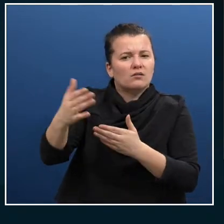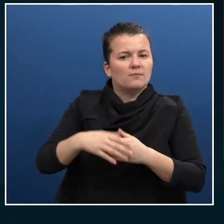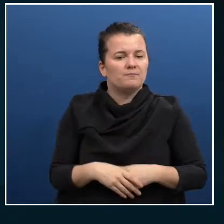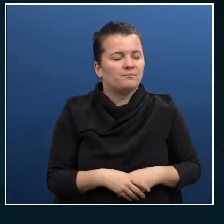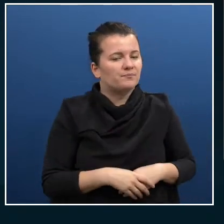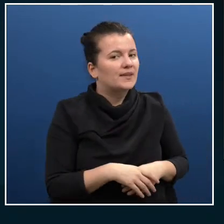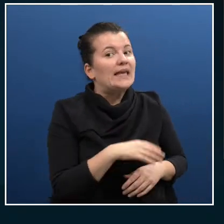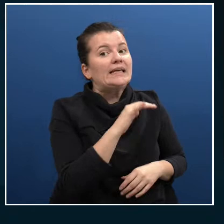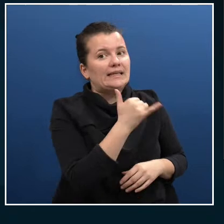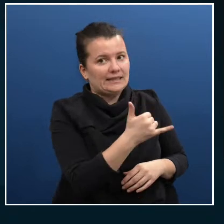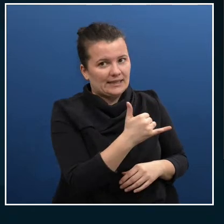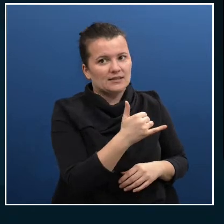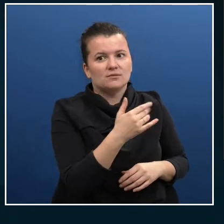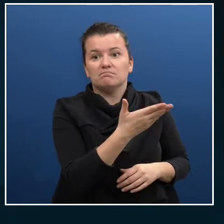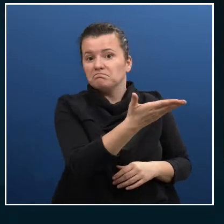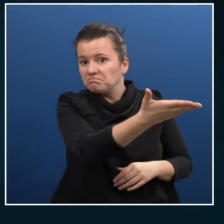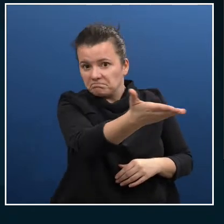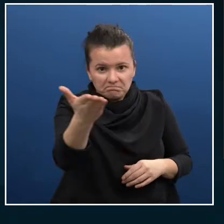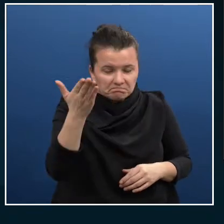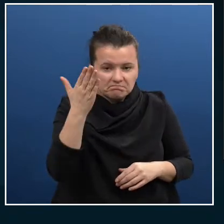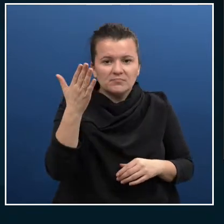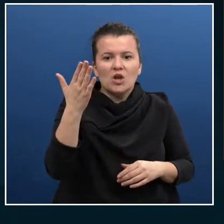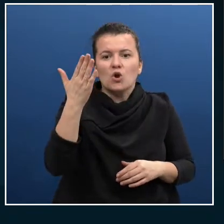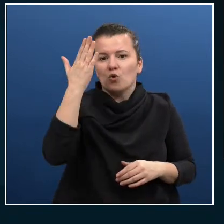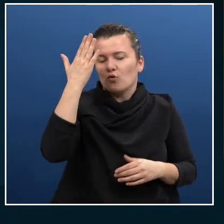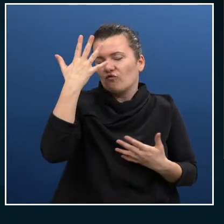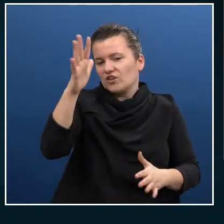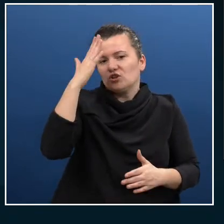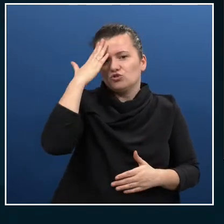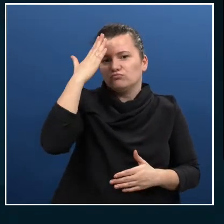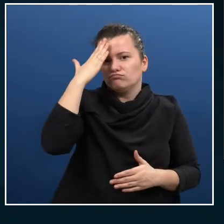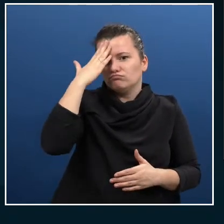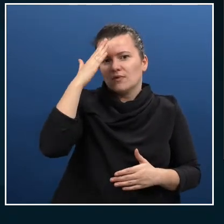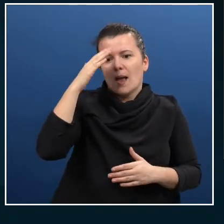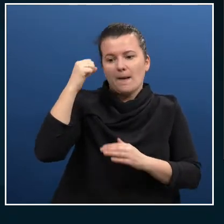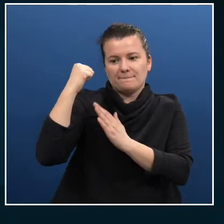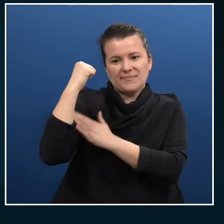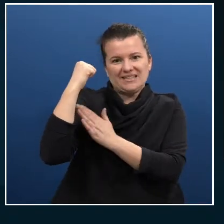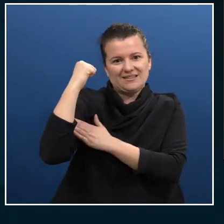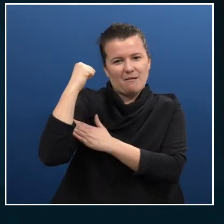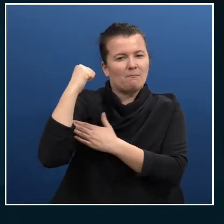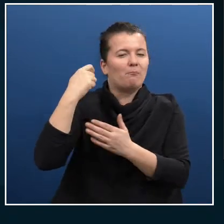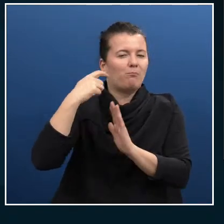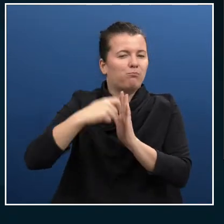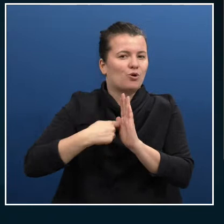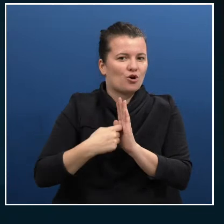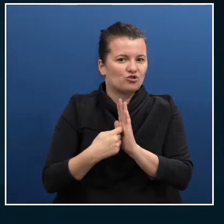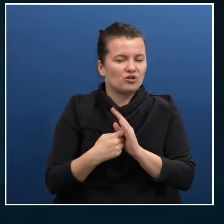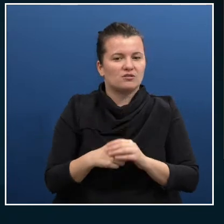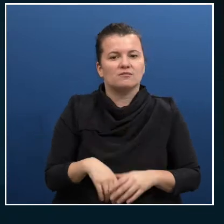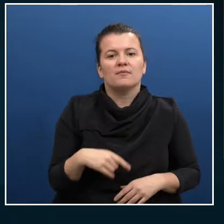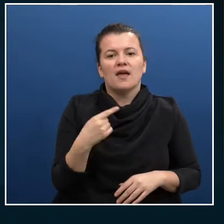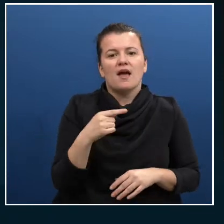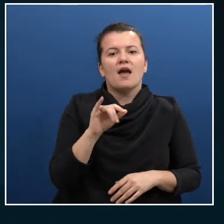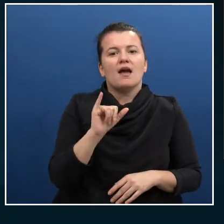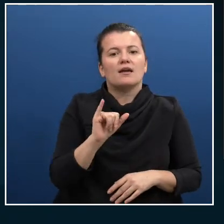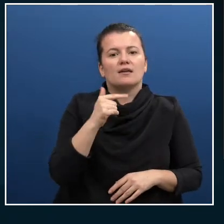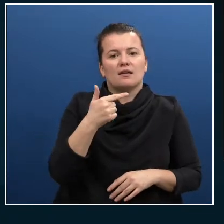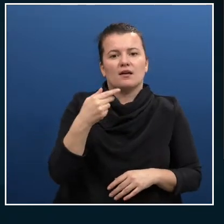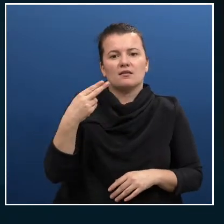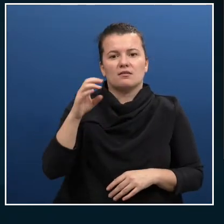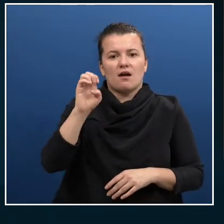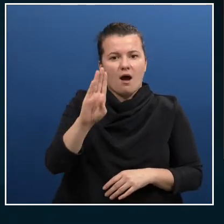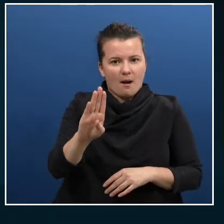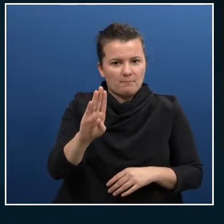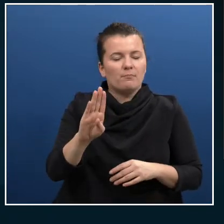you who already follow Project Bicep on GitHub will see that there is a lot